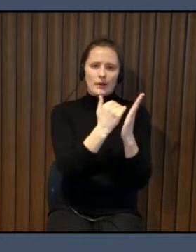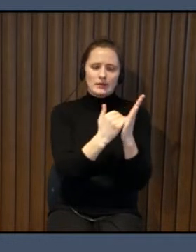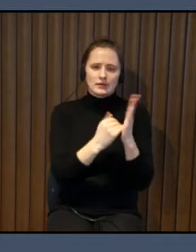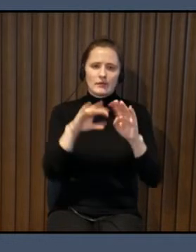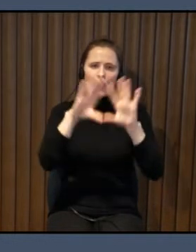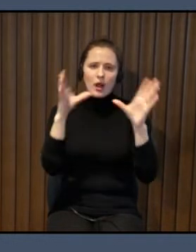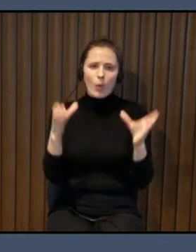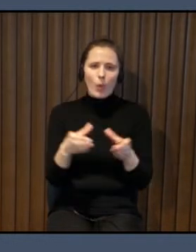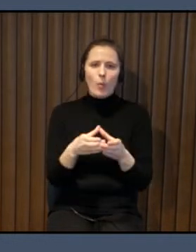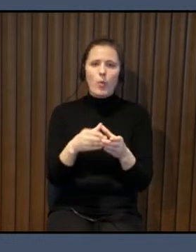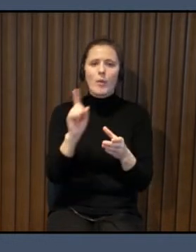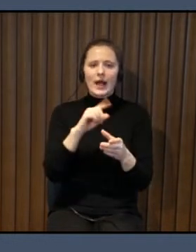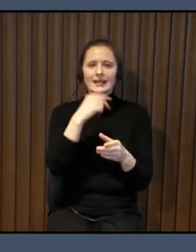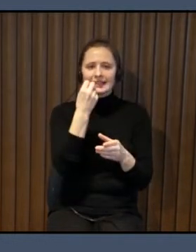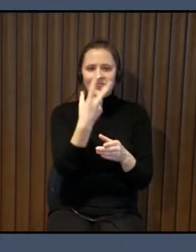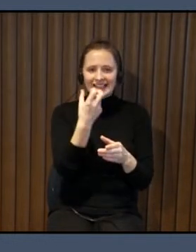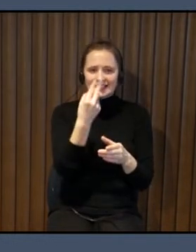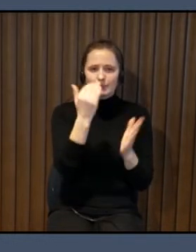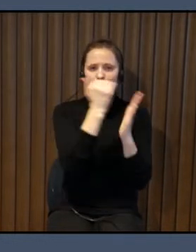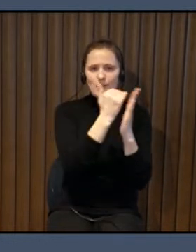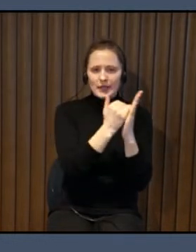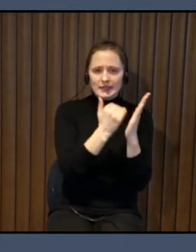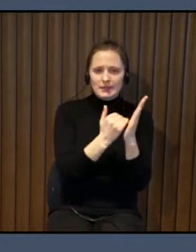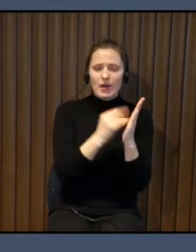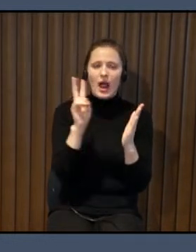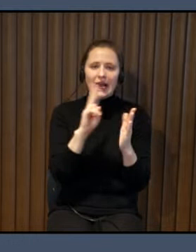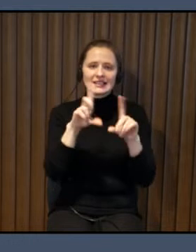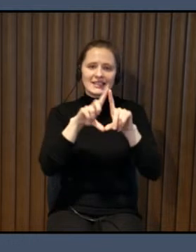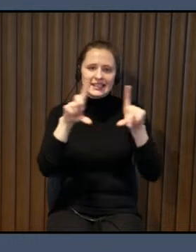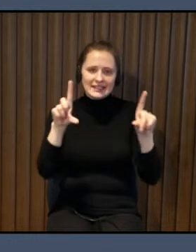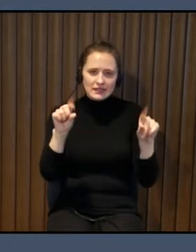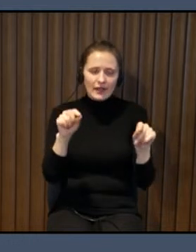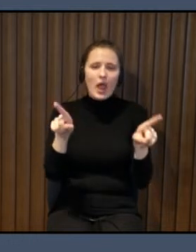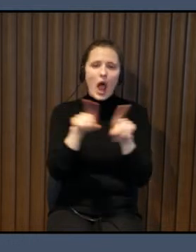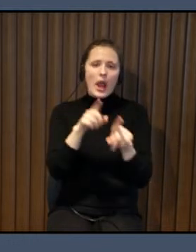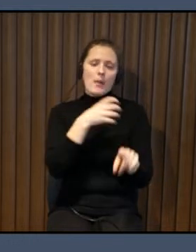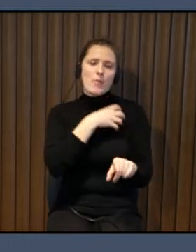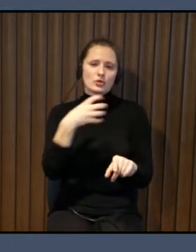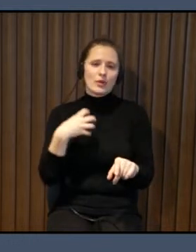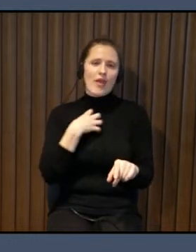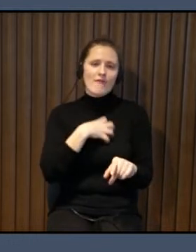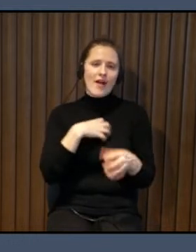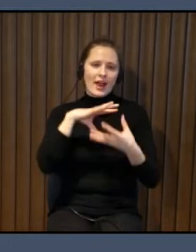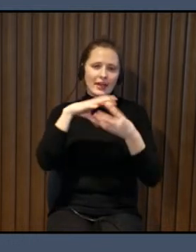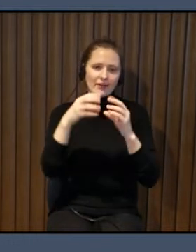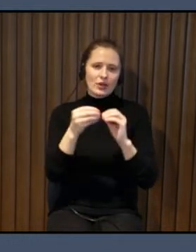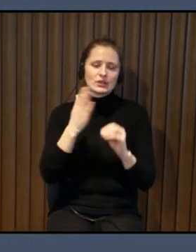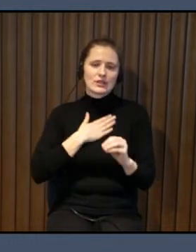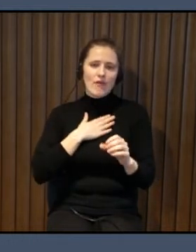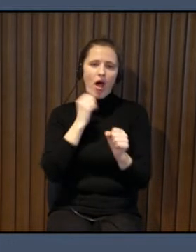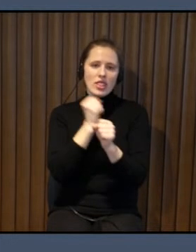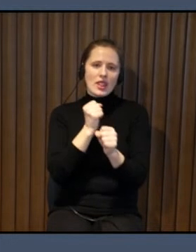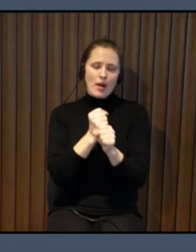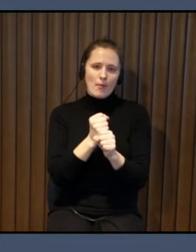namely principle of human dignity. So altogether, there are at least 13 principles that